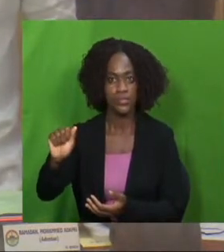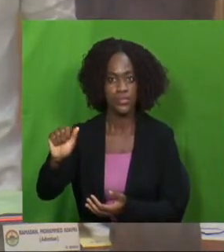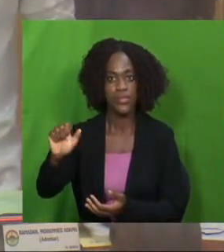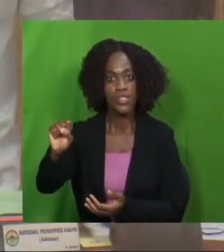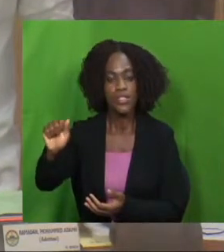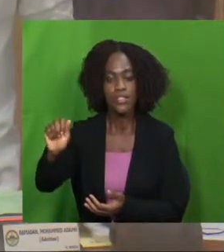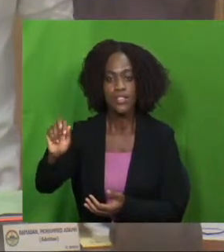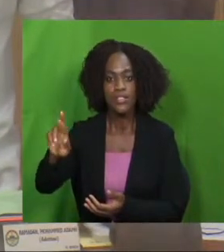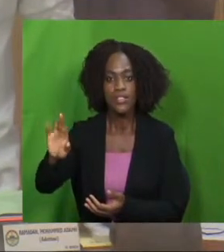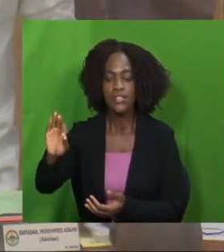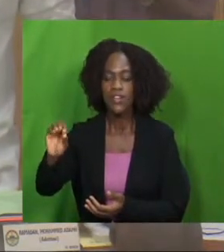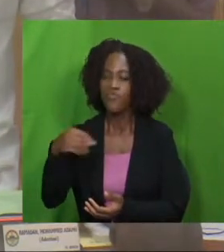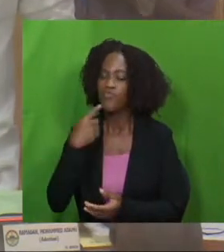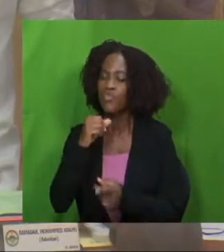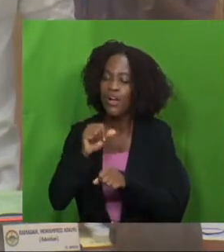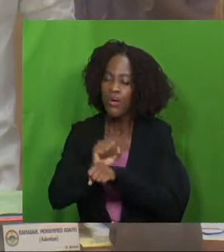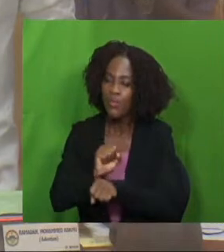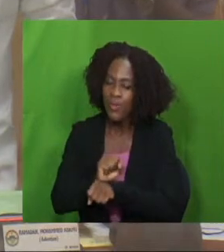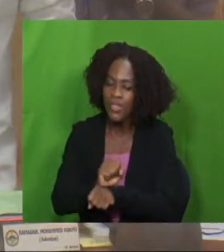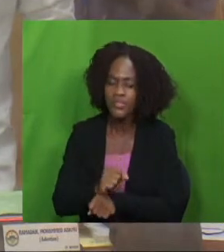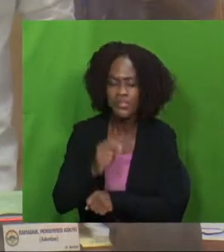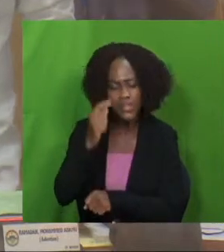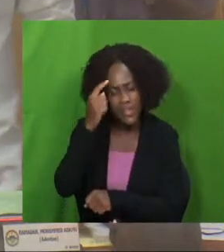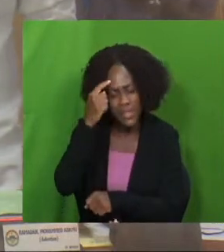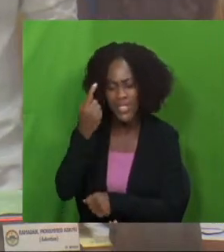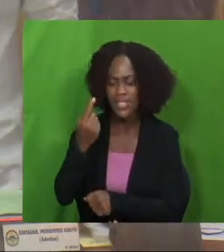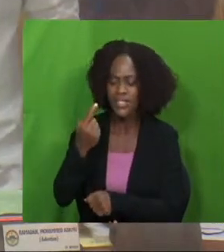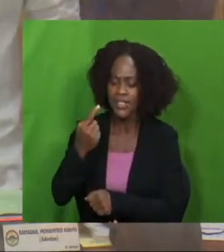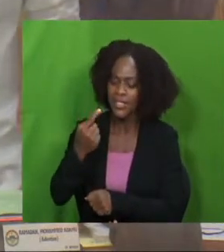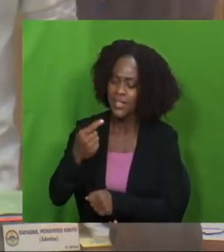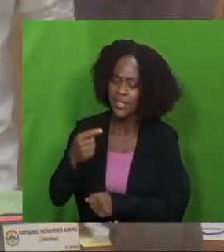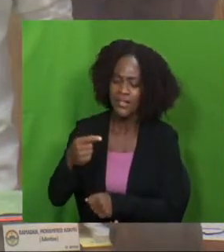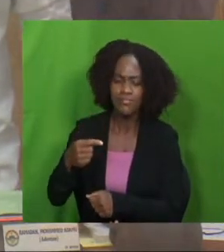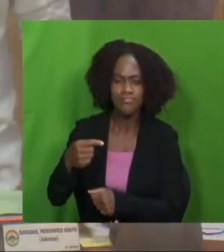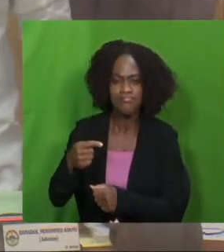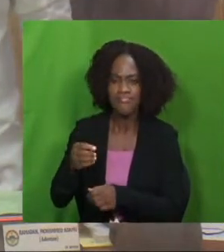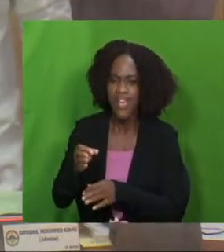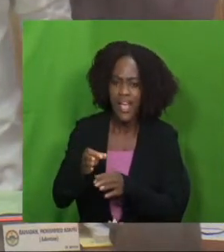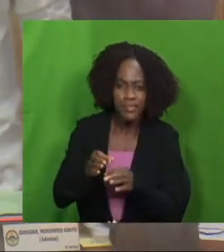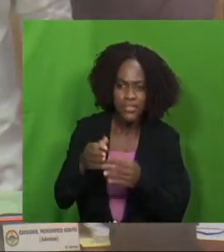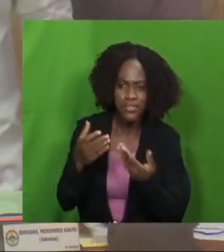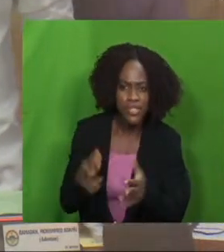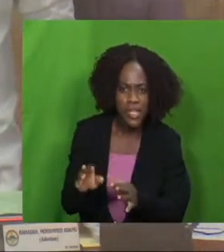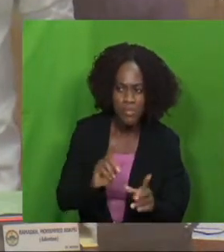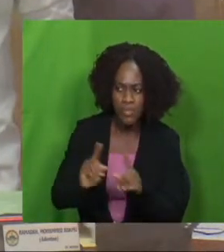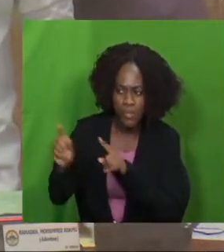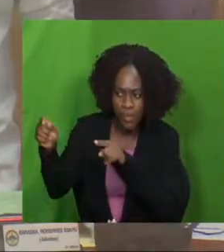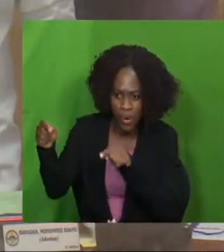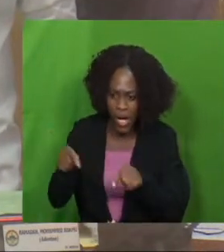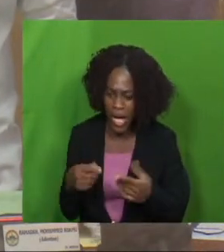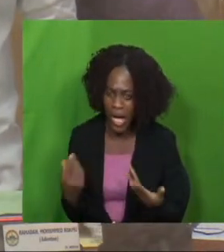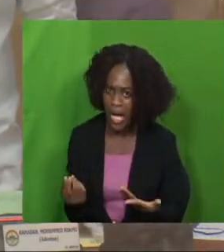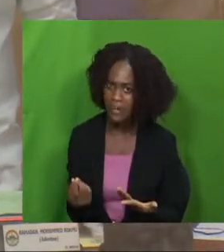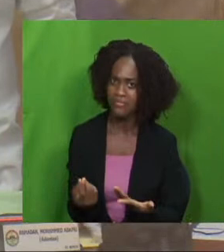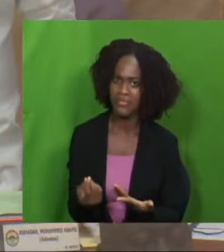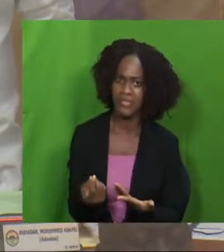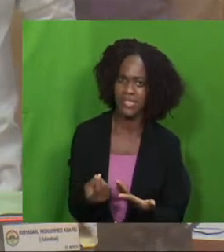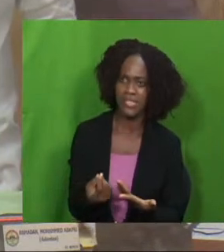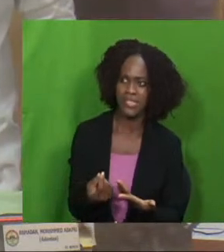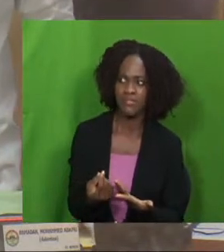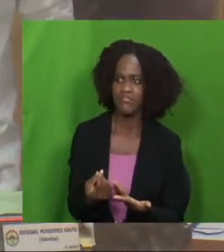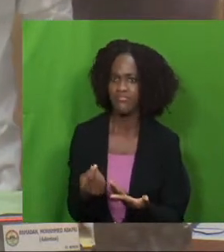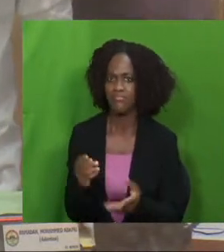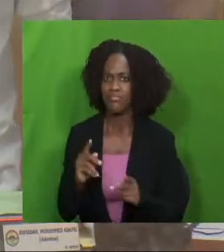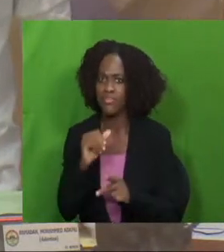finality to this issue. This issue of people coming in and being absent and present. Mr.